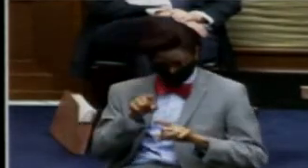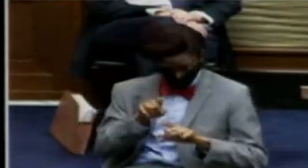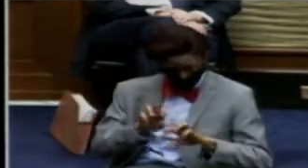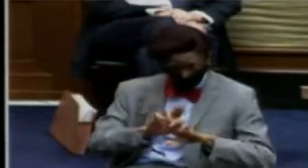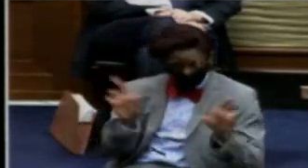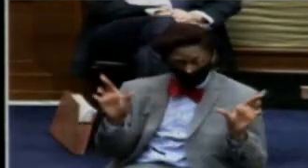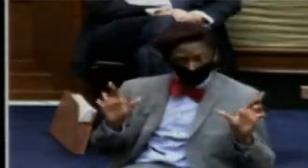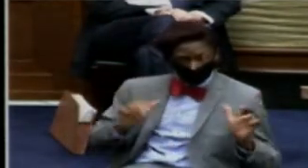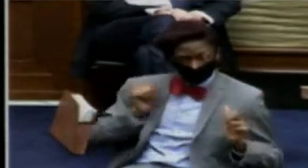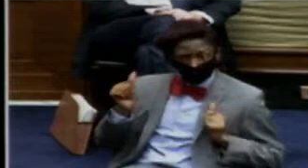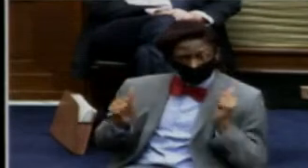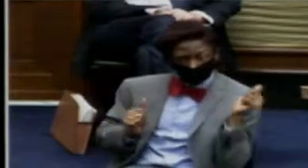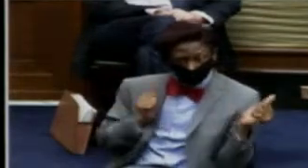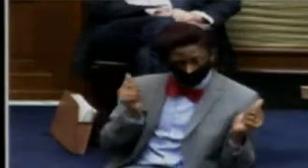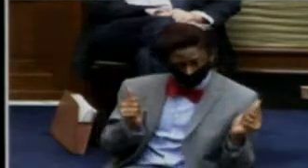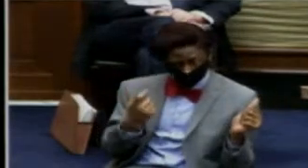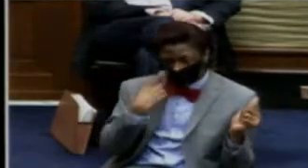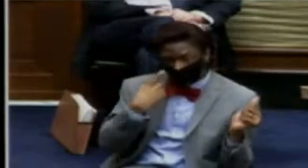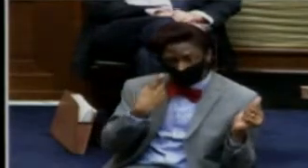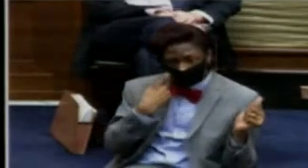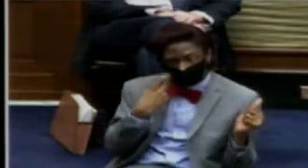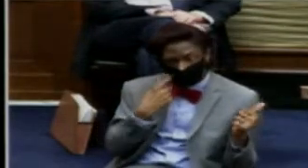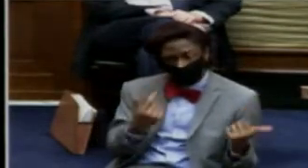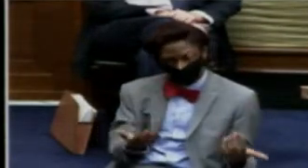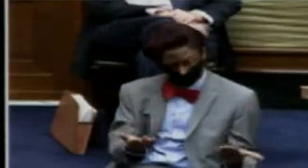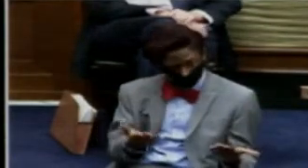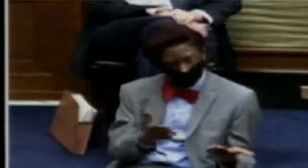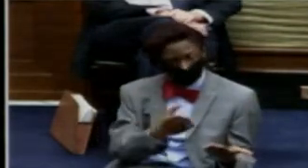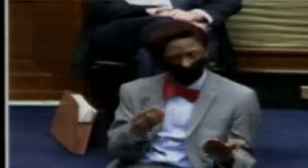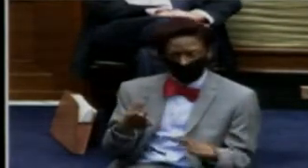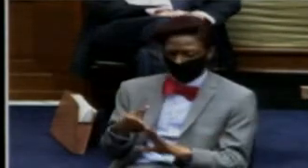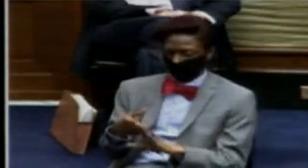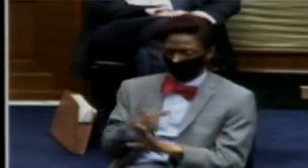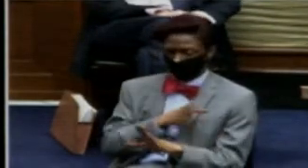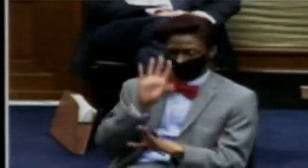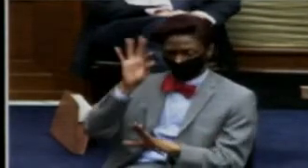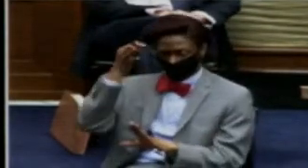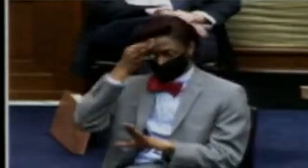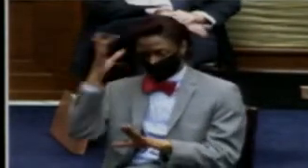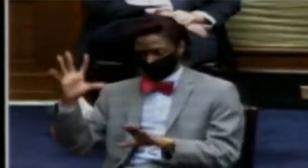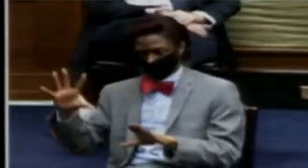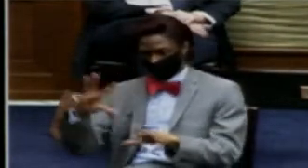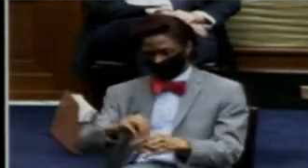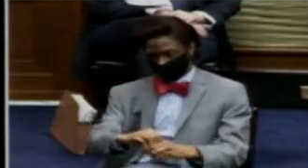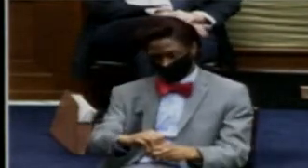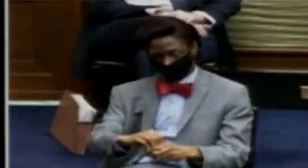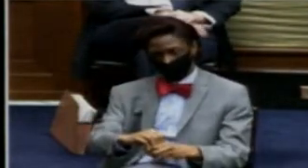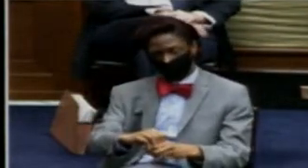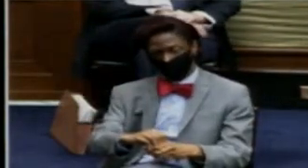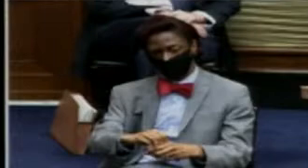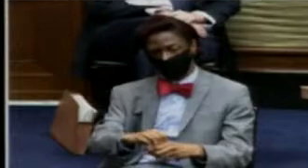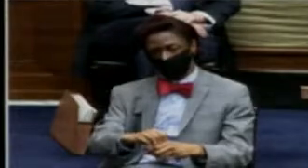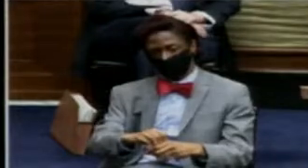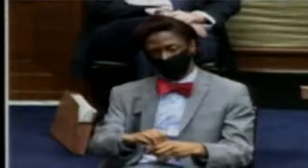up recently. And before federal intervention,